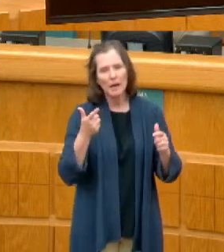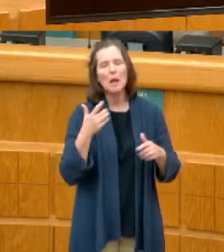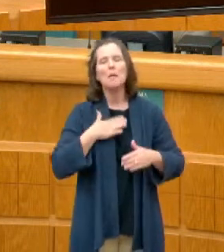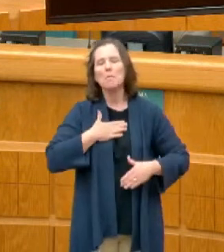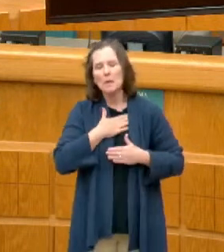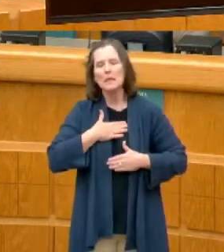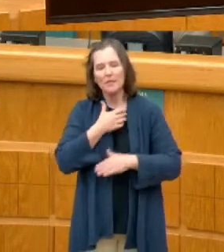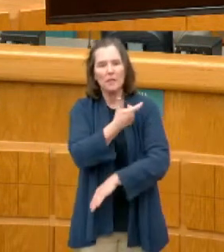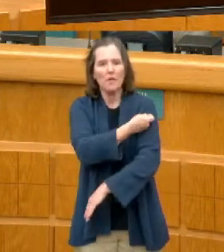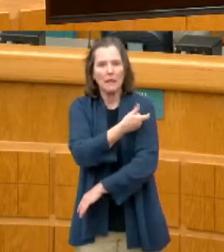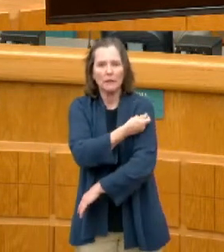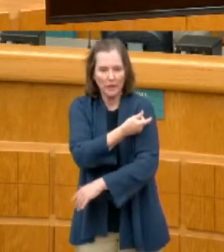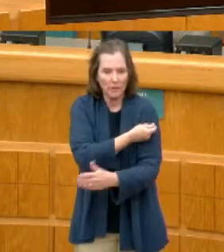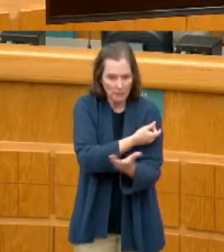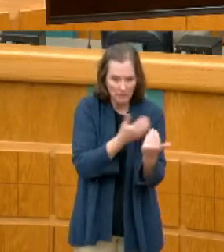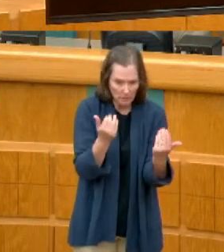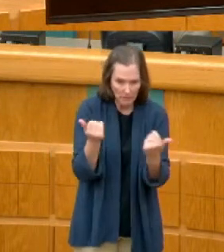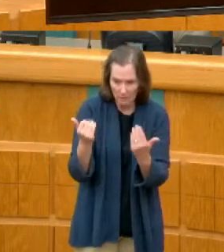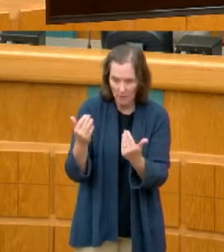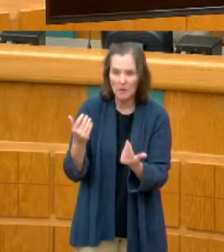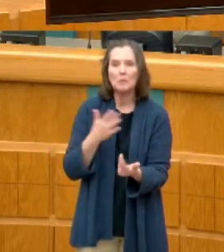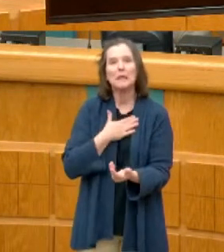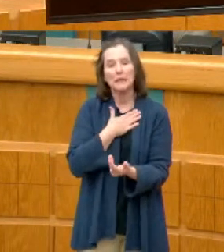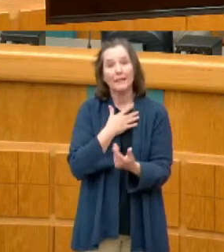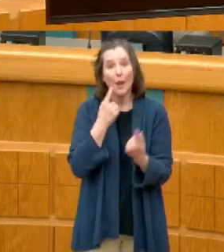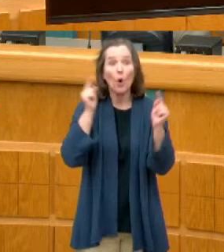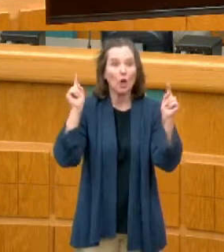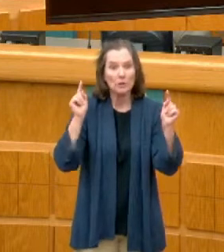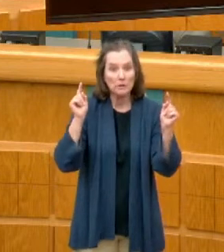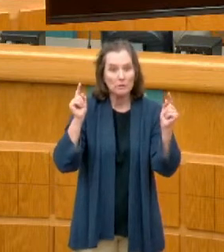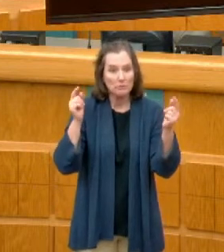vaccine. It works, it's effective. I've taken it.